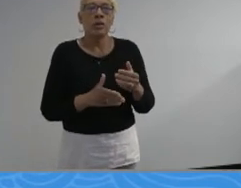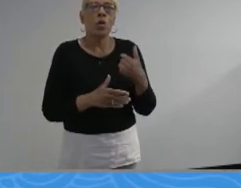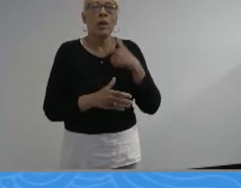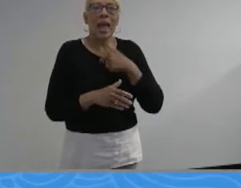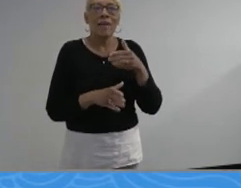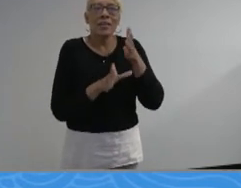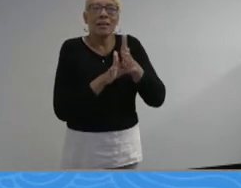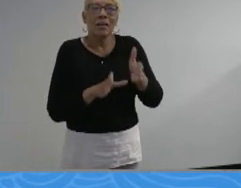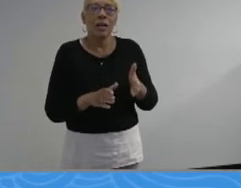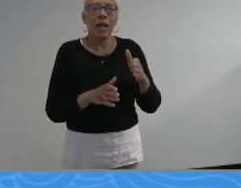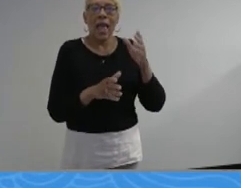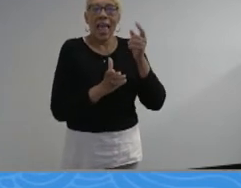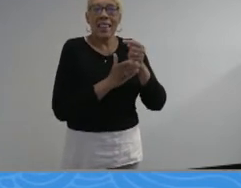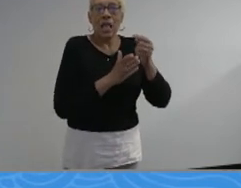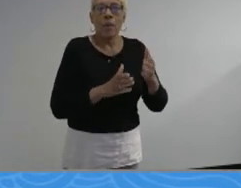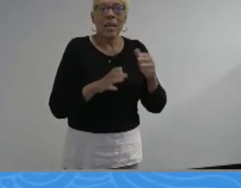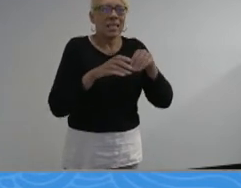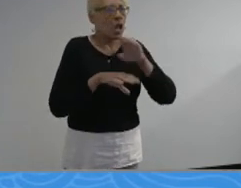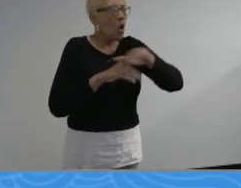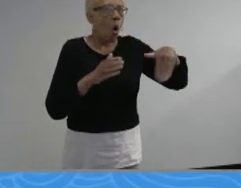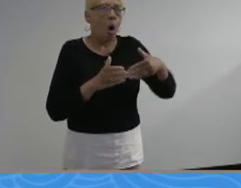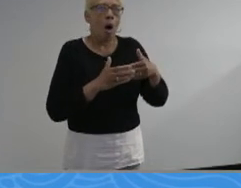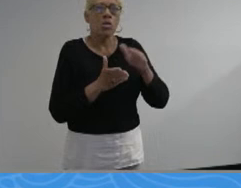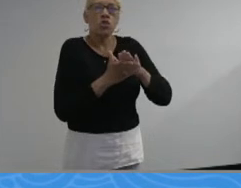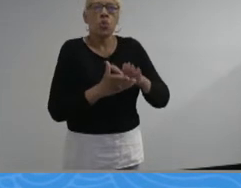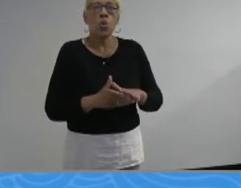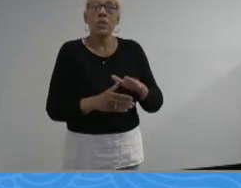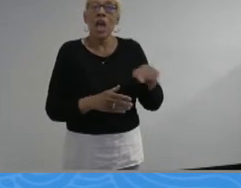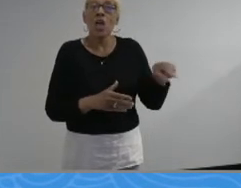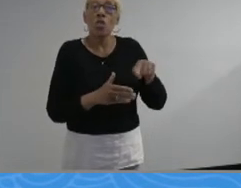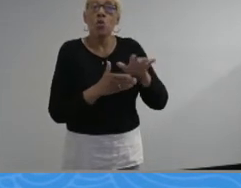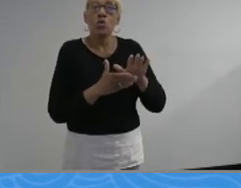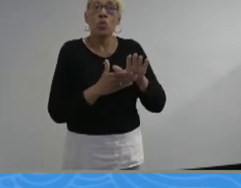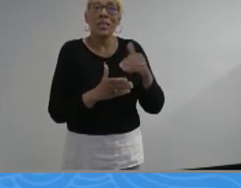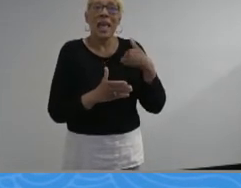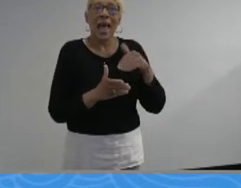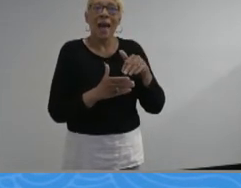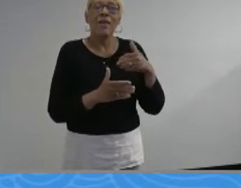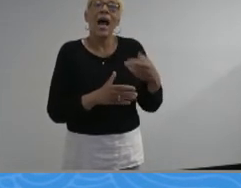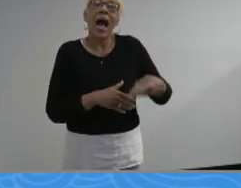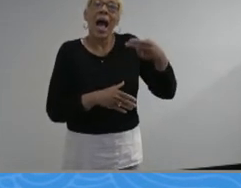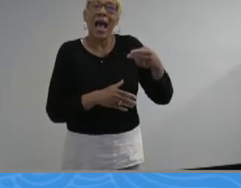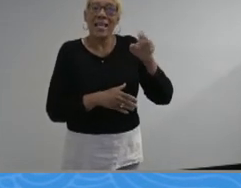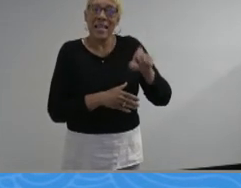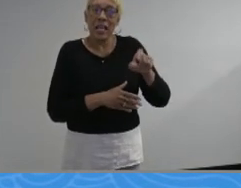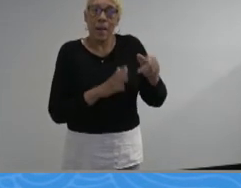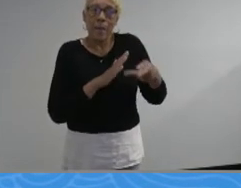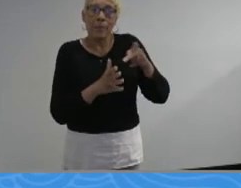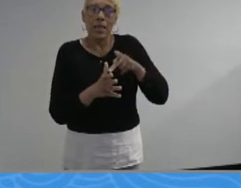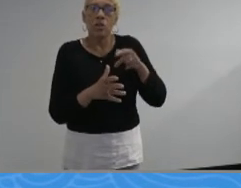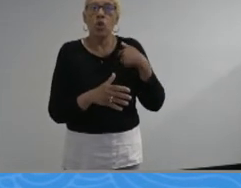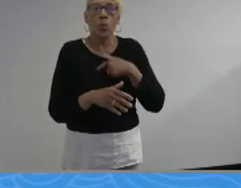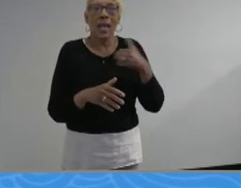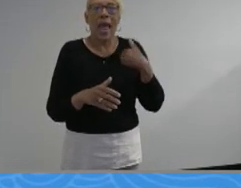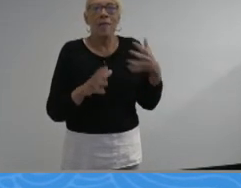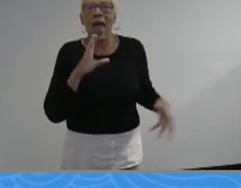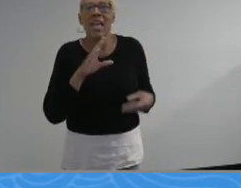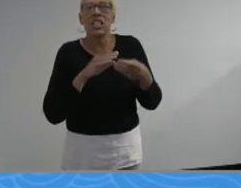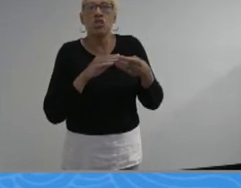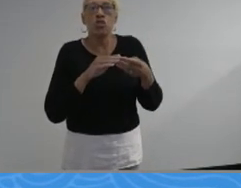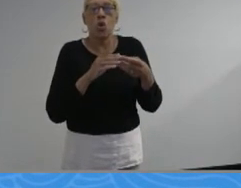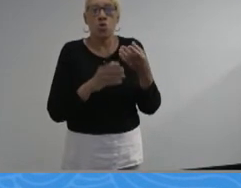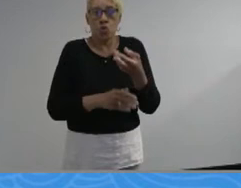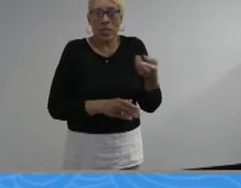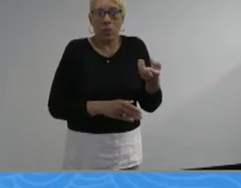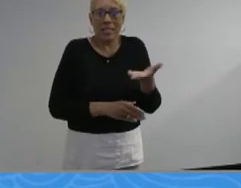have therapists in all schools. And for those schools that have an incredibly high need population, we even put additional resources there,